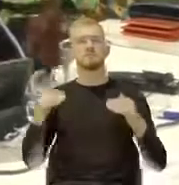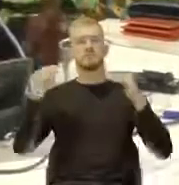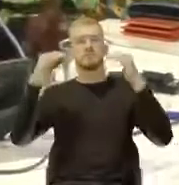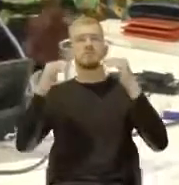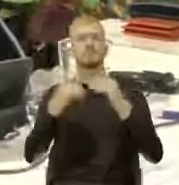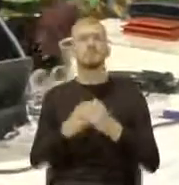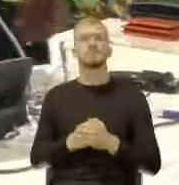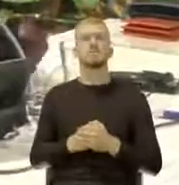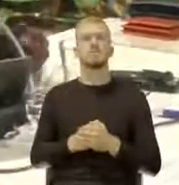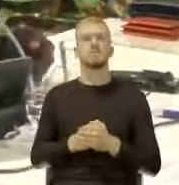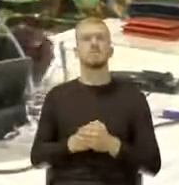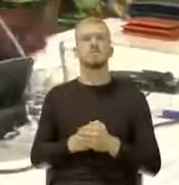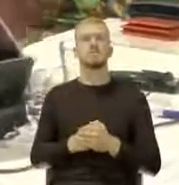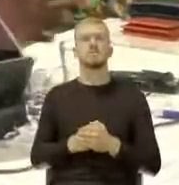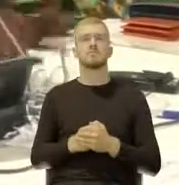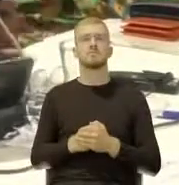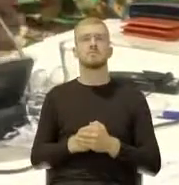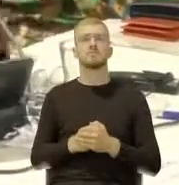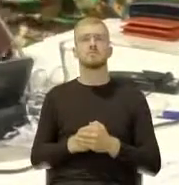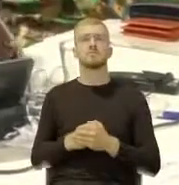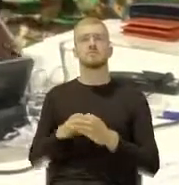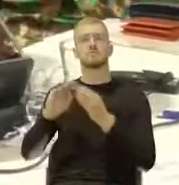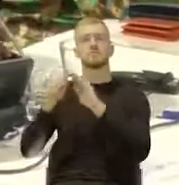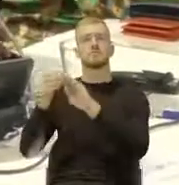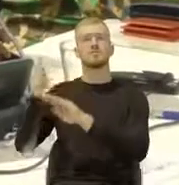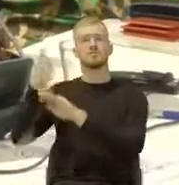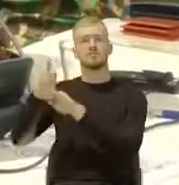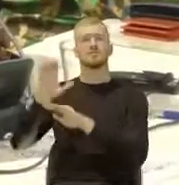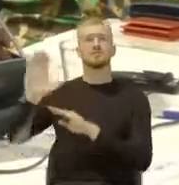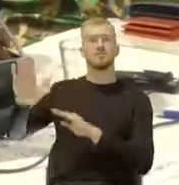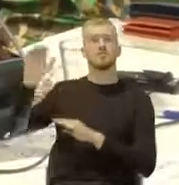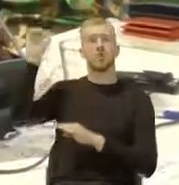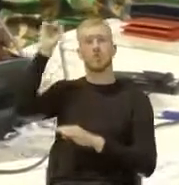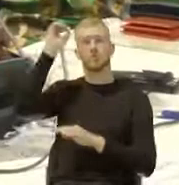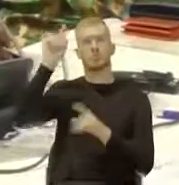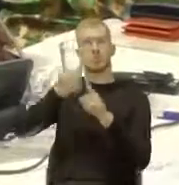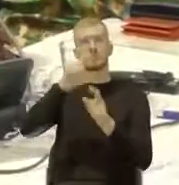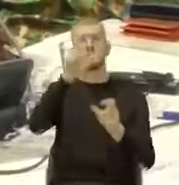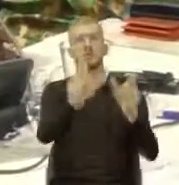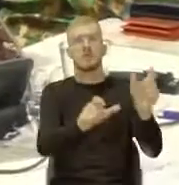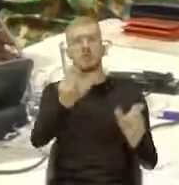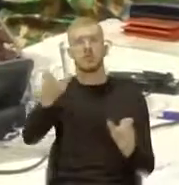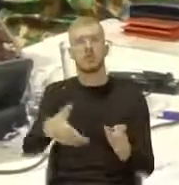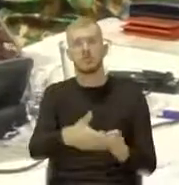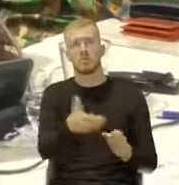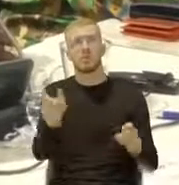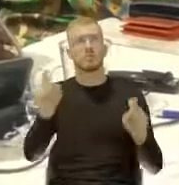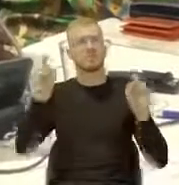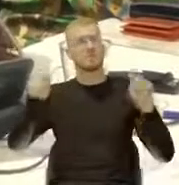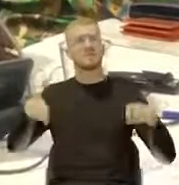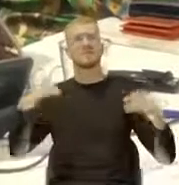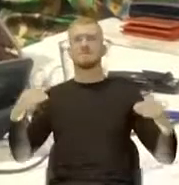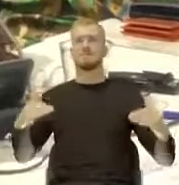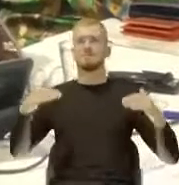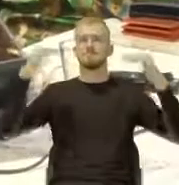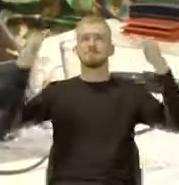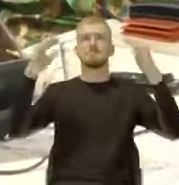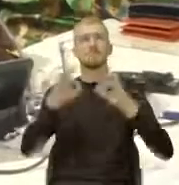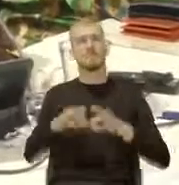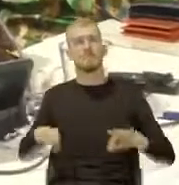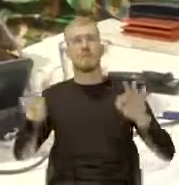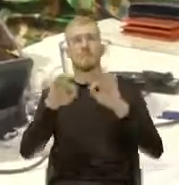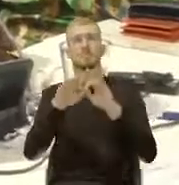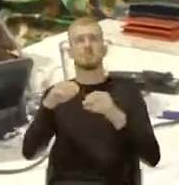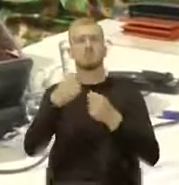citizens can be heard. Because one of the problems that the UN have is that it's an intergovernmental